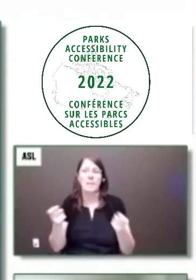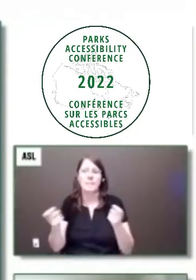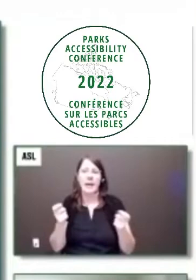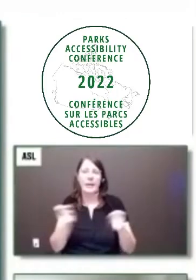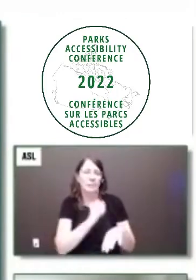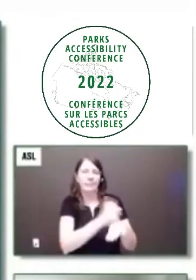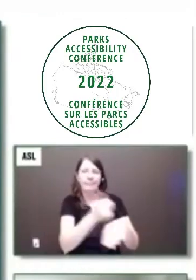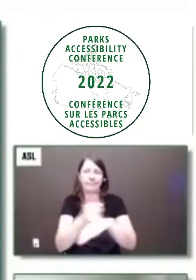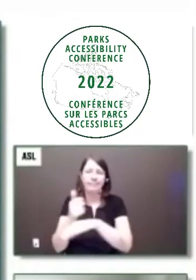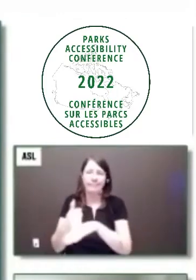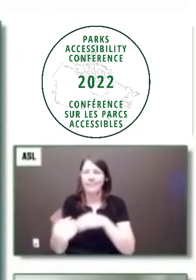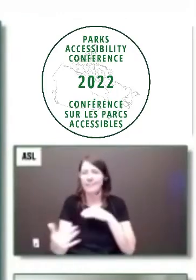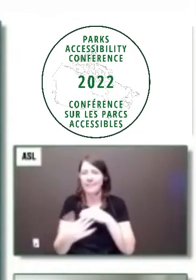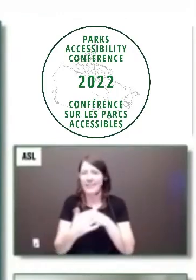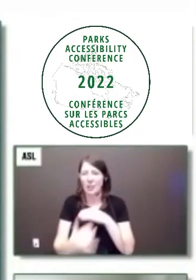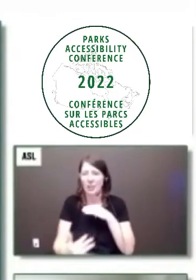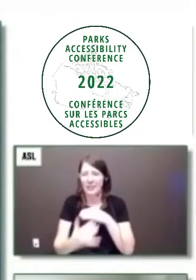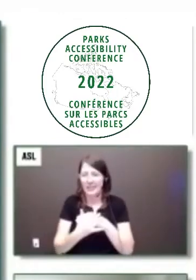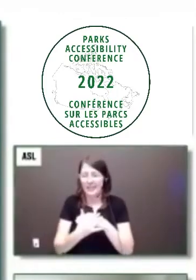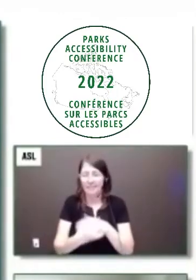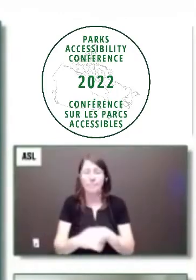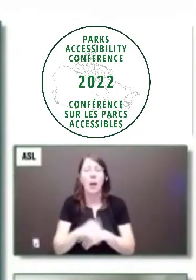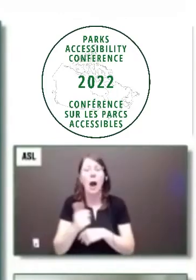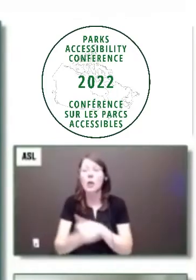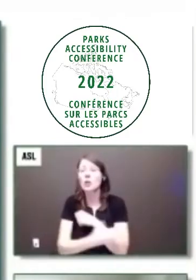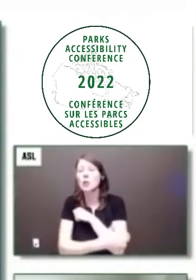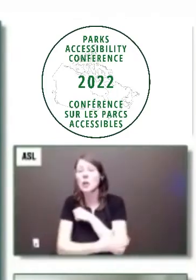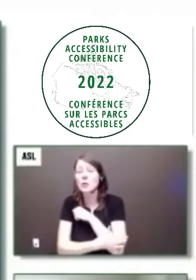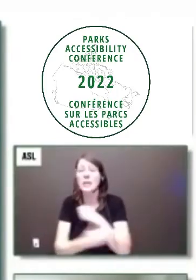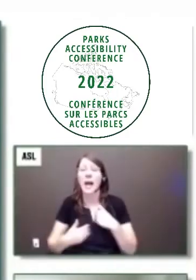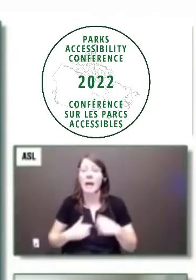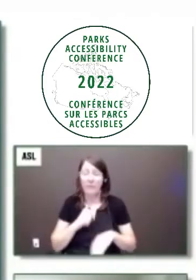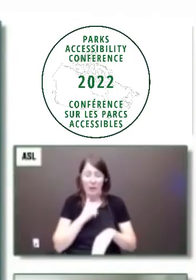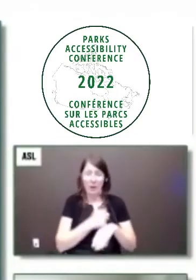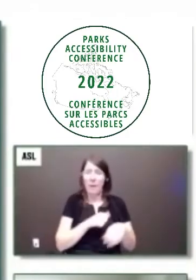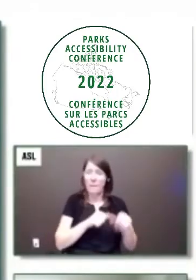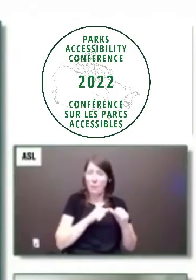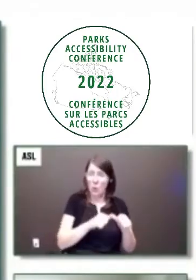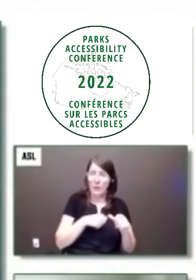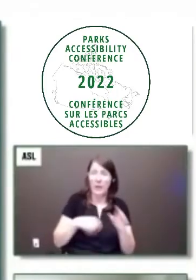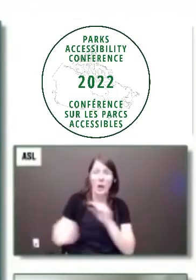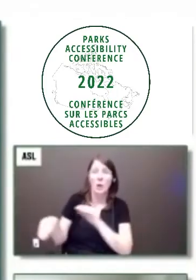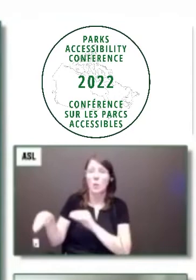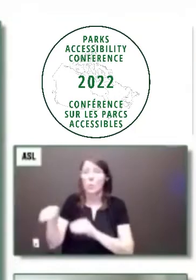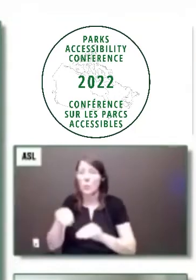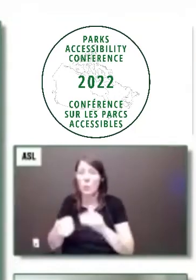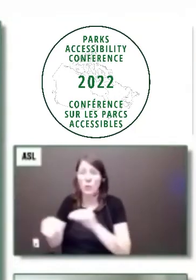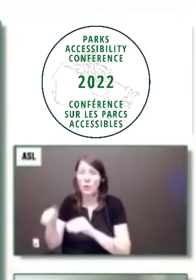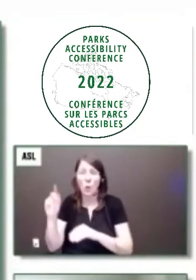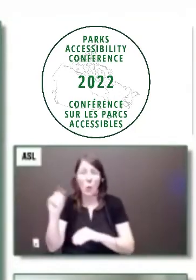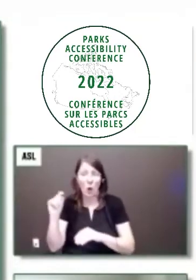countries have permanent, mobile, and temporary washrooms like Australia and Germany. Next slide.